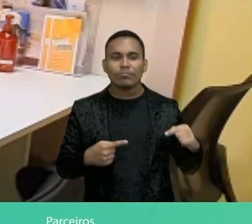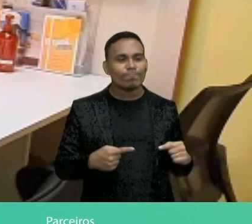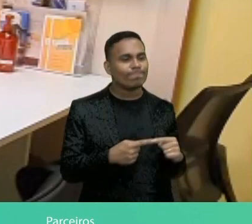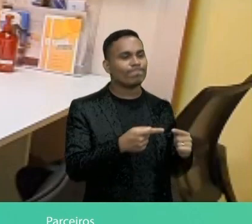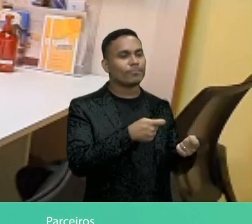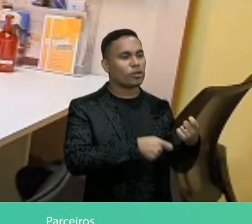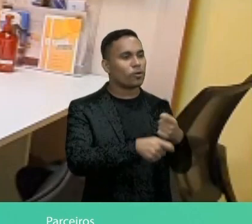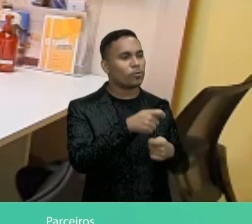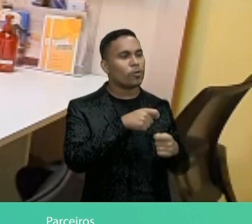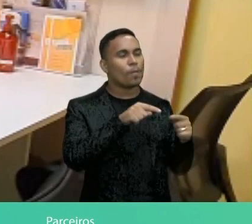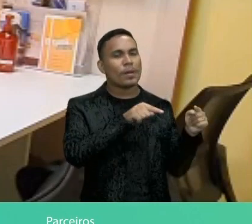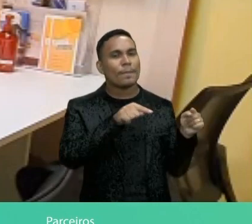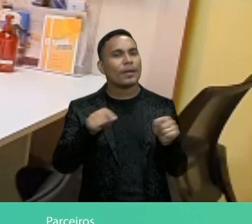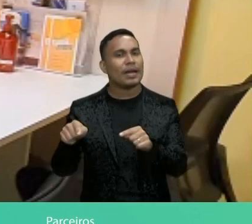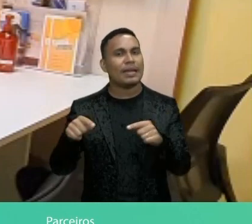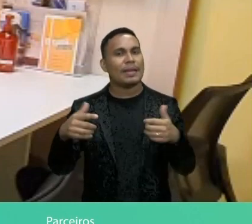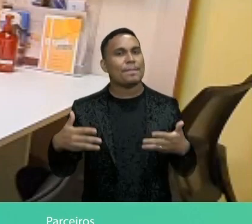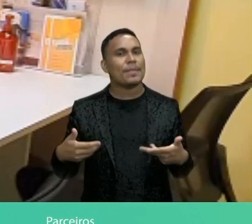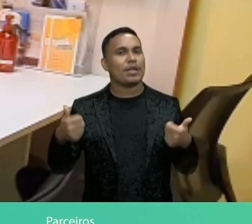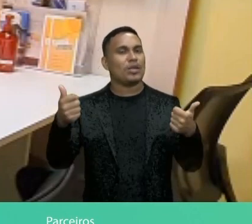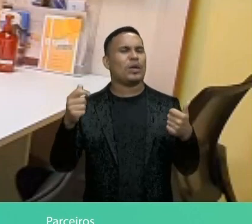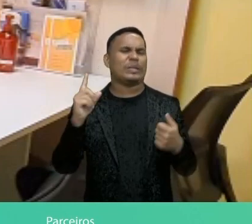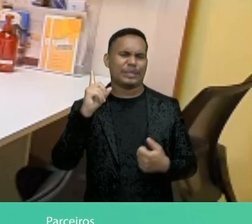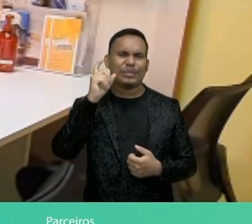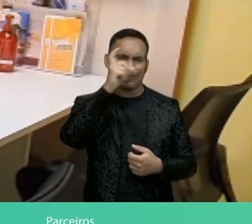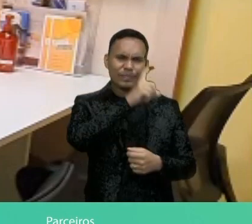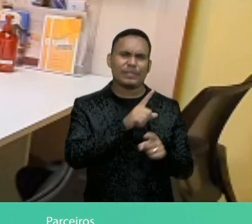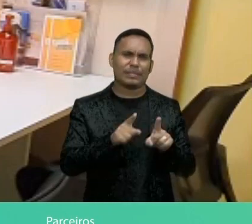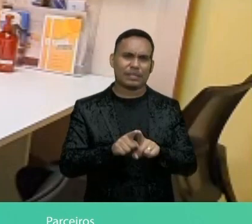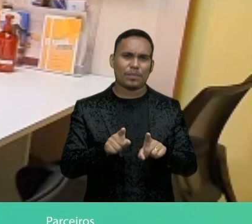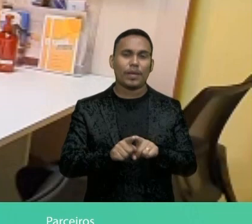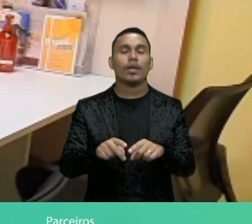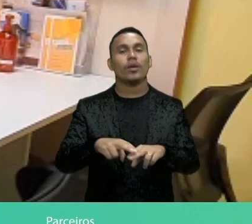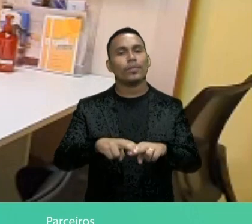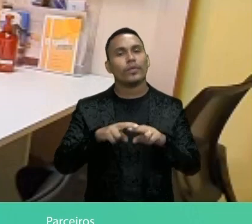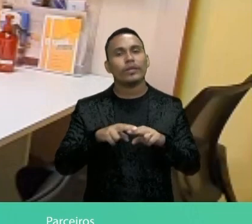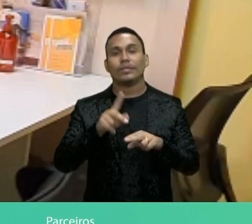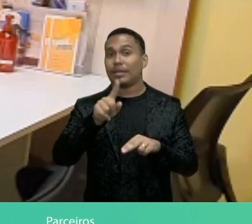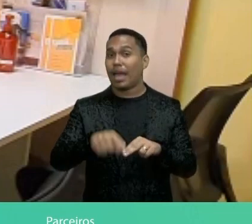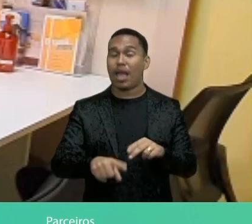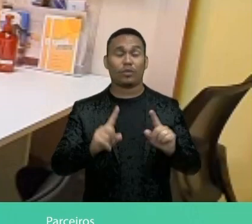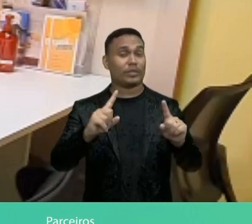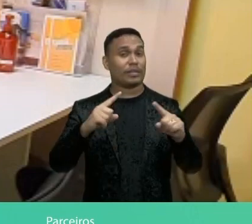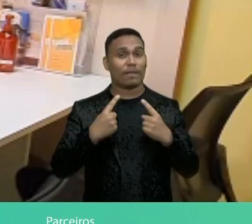the more difficult it is to find the economic feasibility for that client.